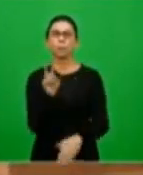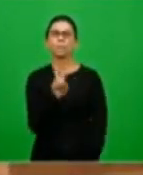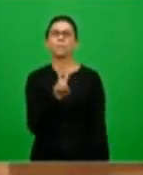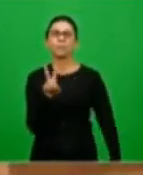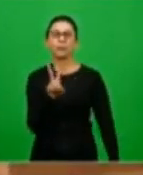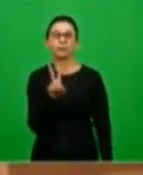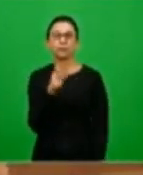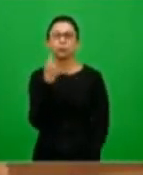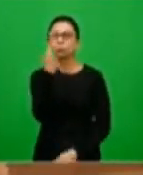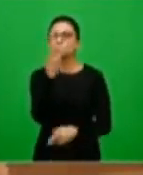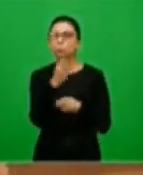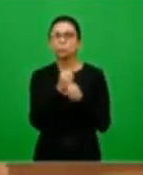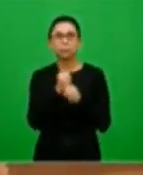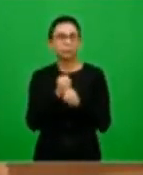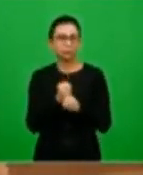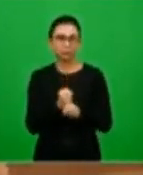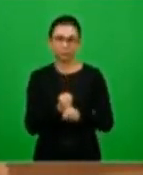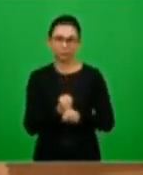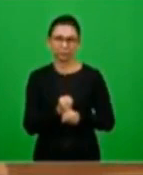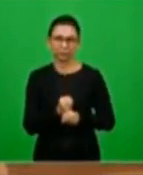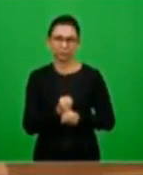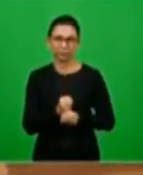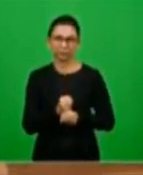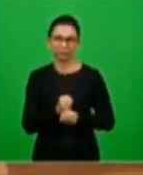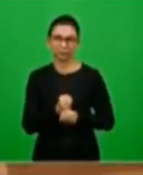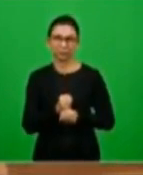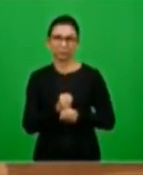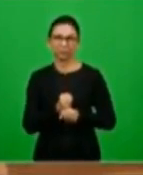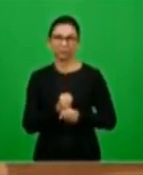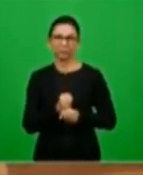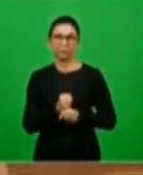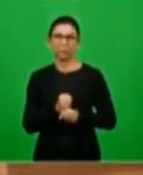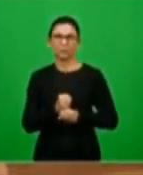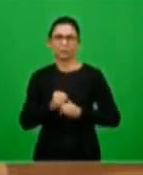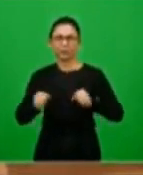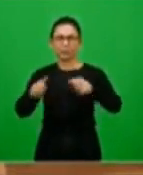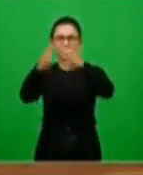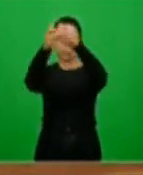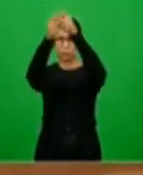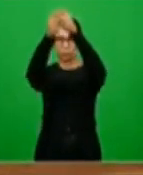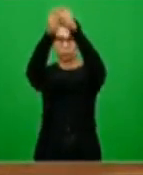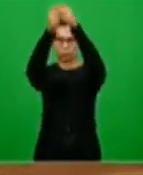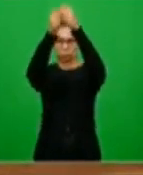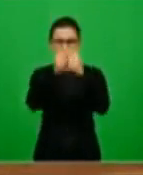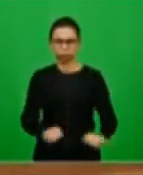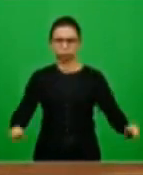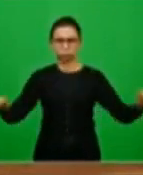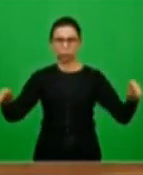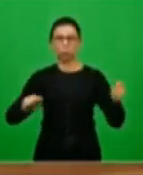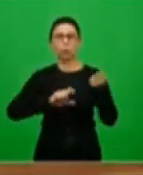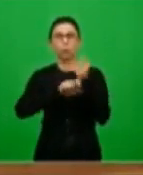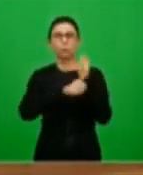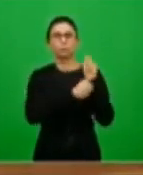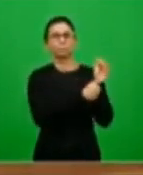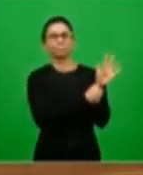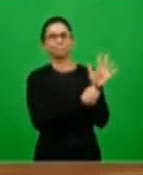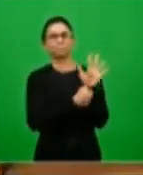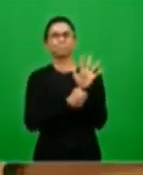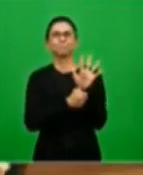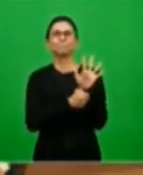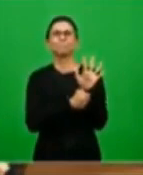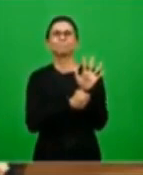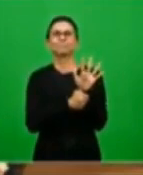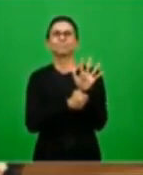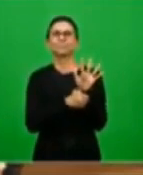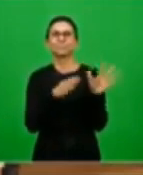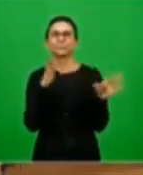The veil was ripped with the sacrifice of Jesus Christ. And all the mystery that was here in the Holy of Holies was unveiled.